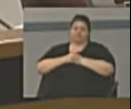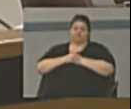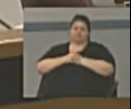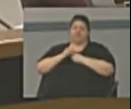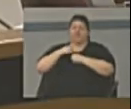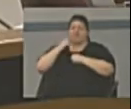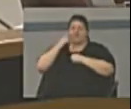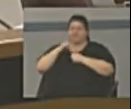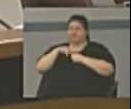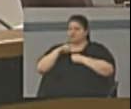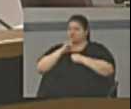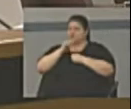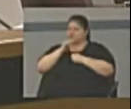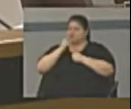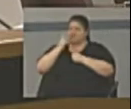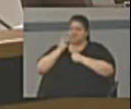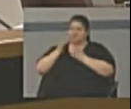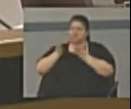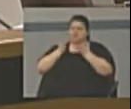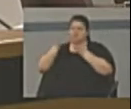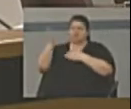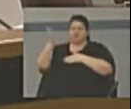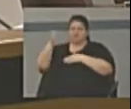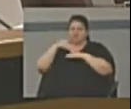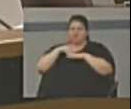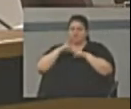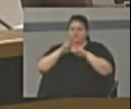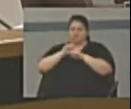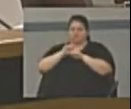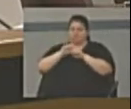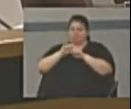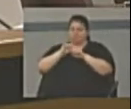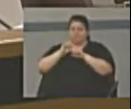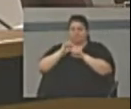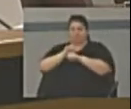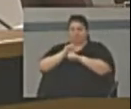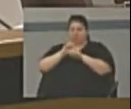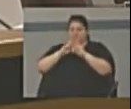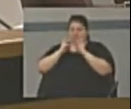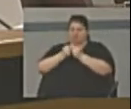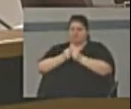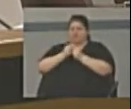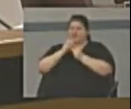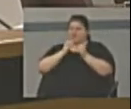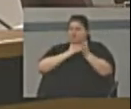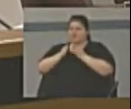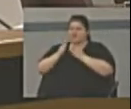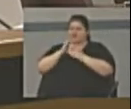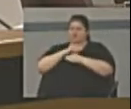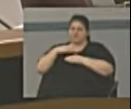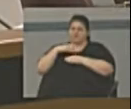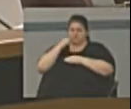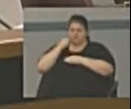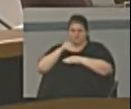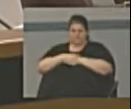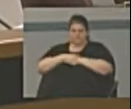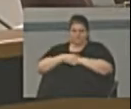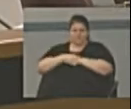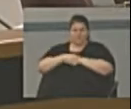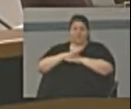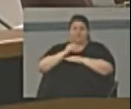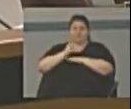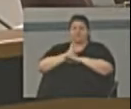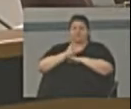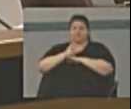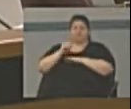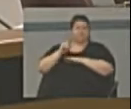at the work session, but it'll also be at the Planning Commission tomorrow night, the parking lot next to Daneman's will in